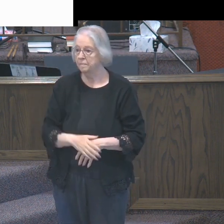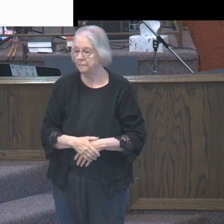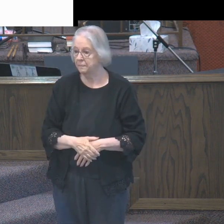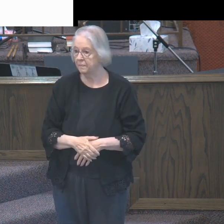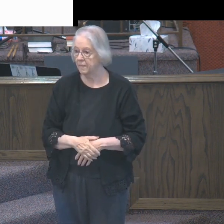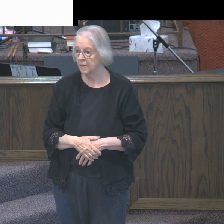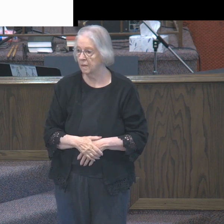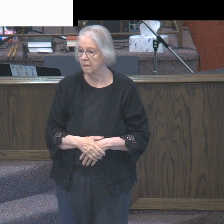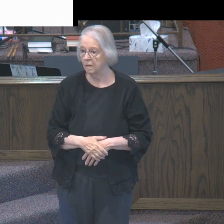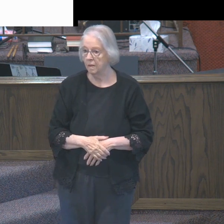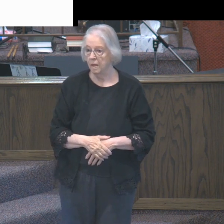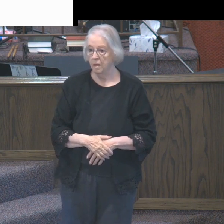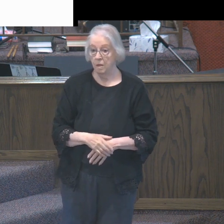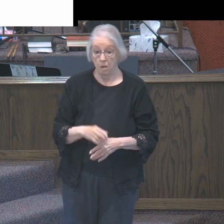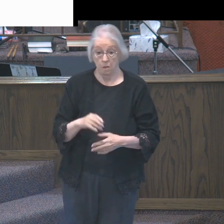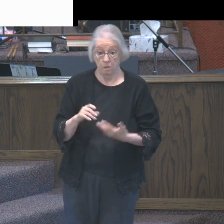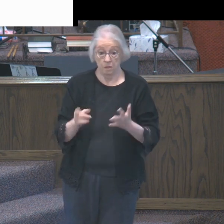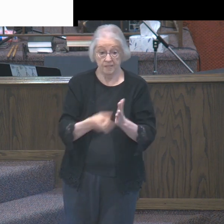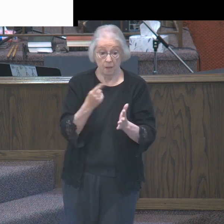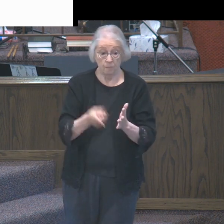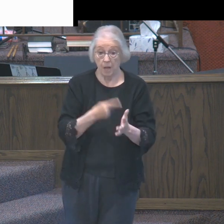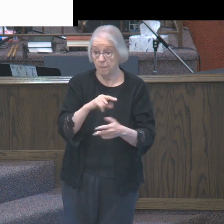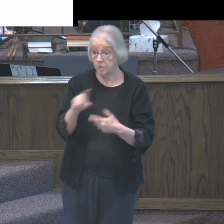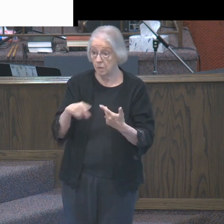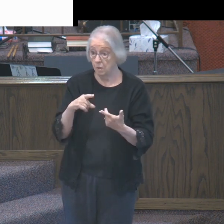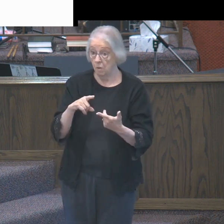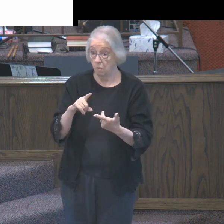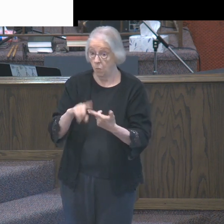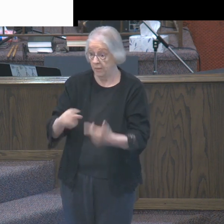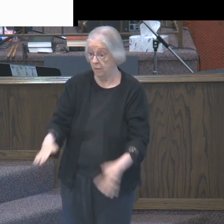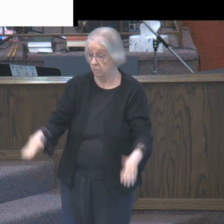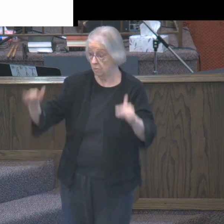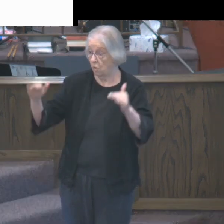Did my dad fail me? Absolutely. Did I fail my dad? Absolutely.